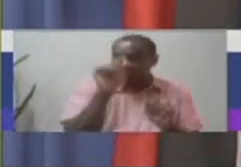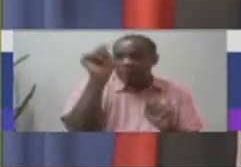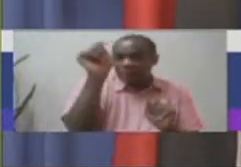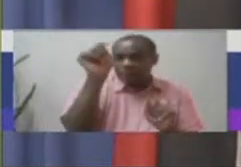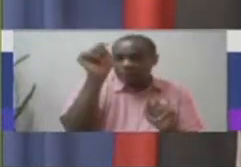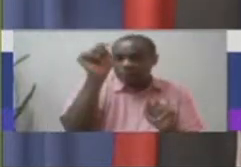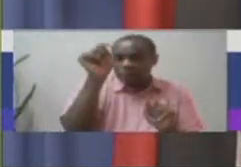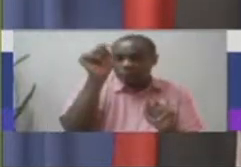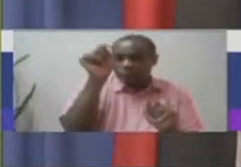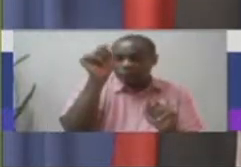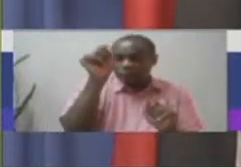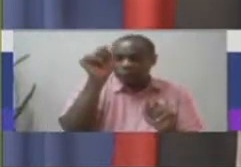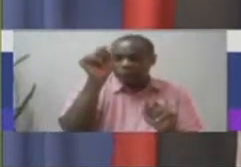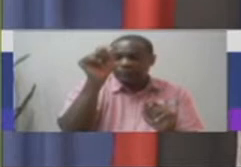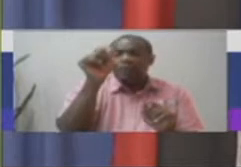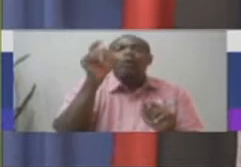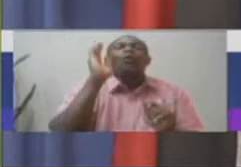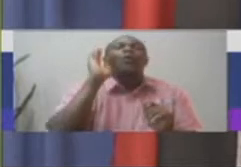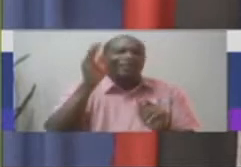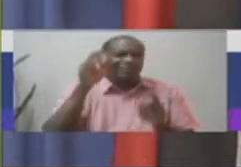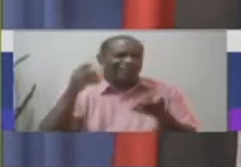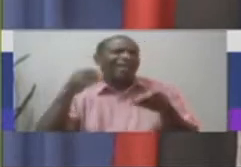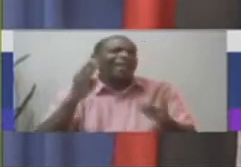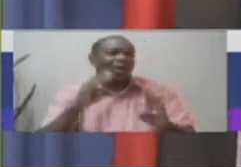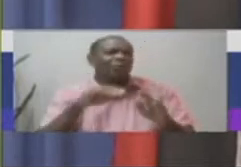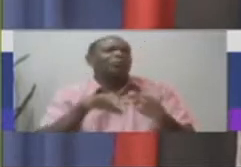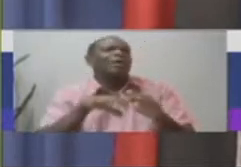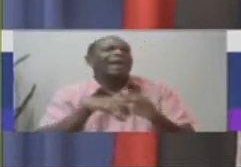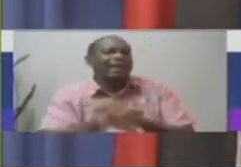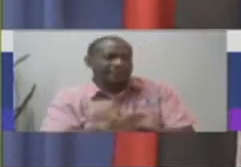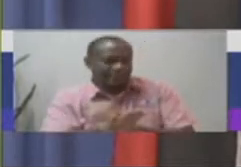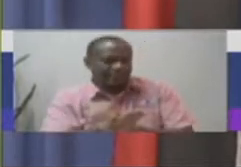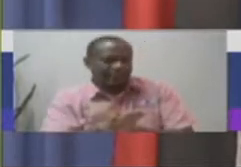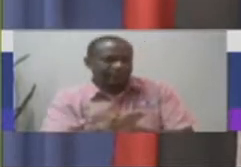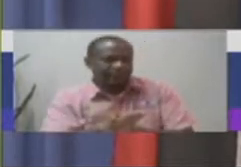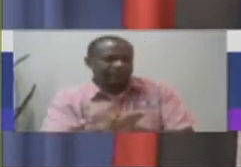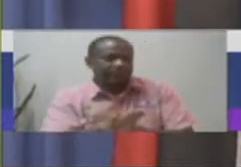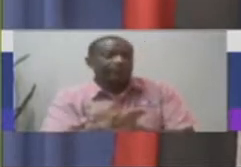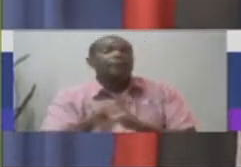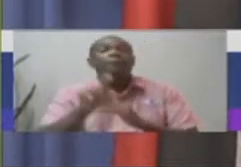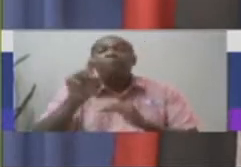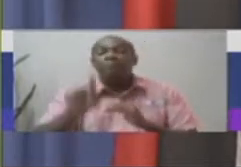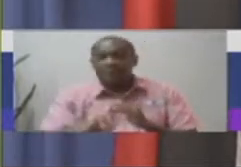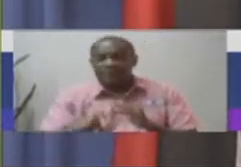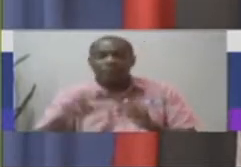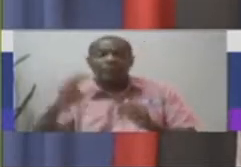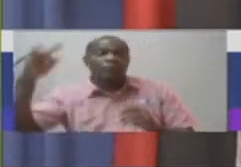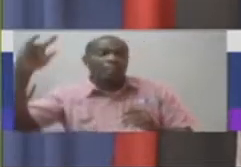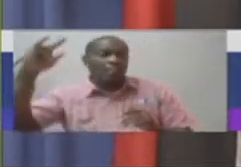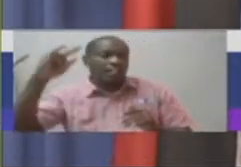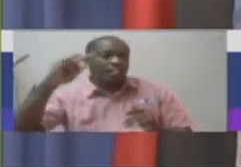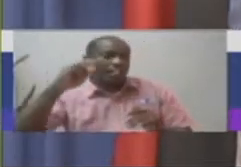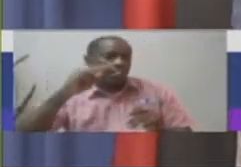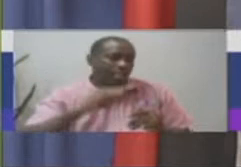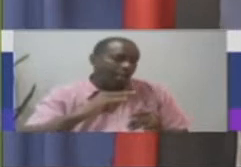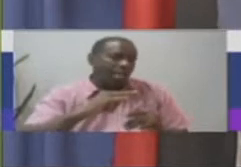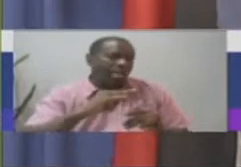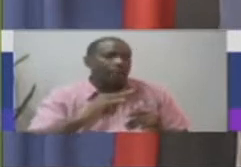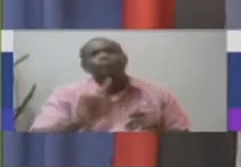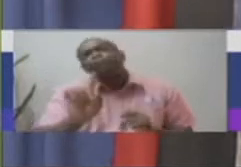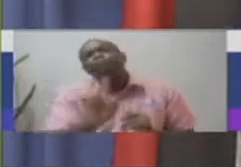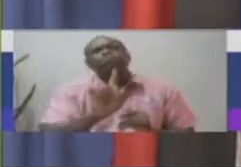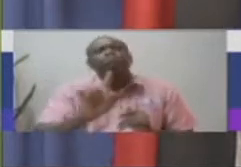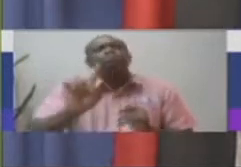would be allowed to enter having shown proof of a negative